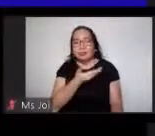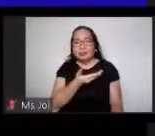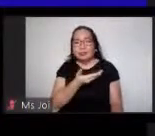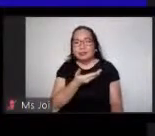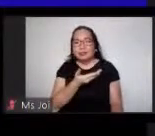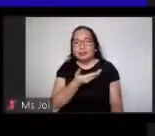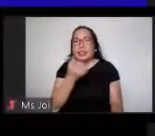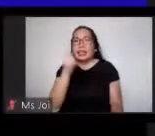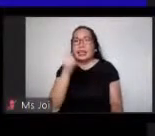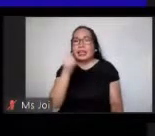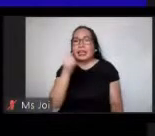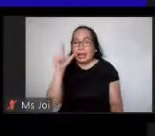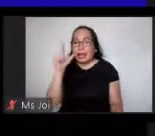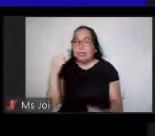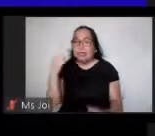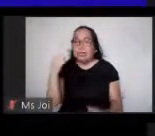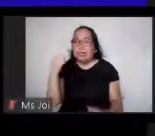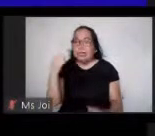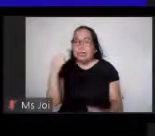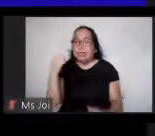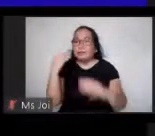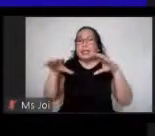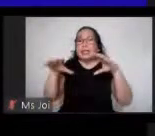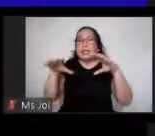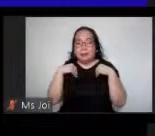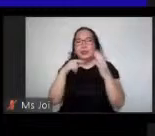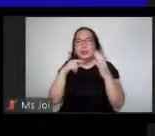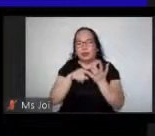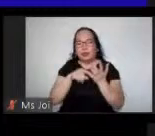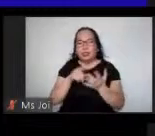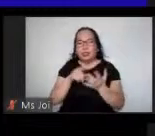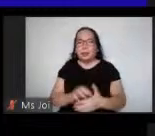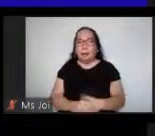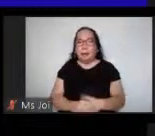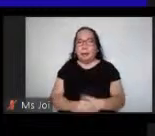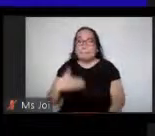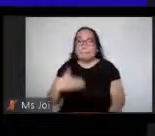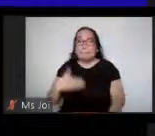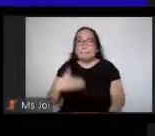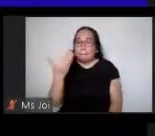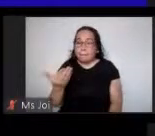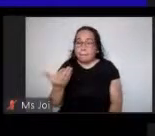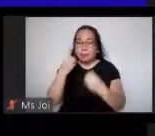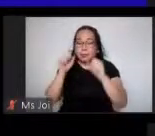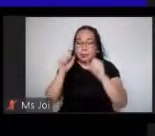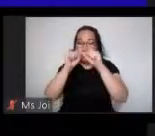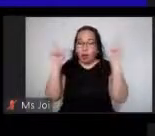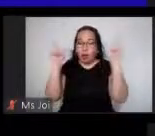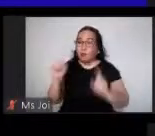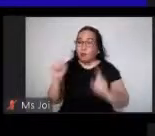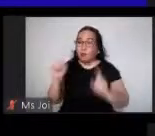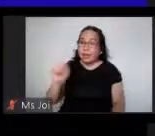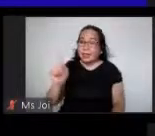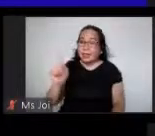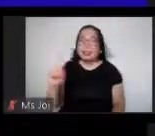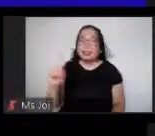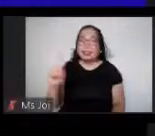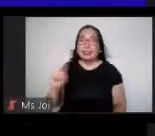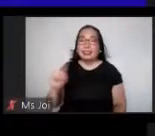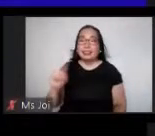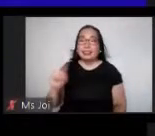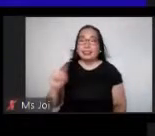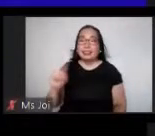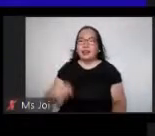email po sa inyo. Sa email. Next, ito po ang next aming surprise. Na